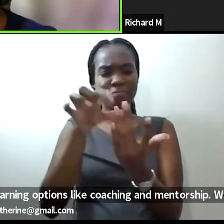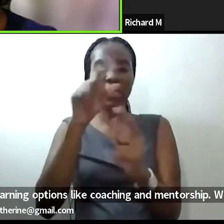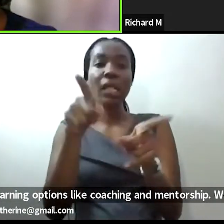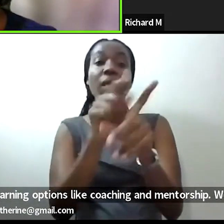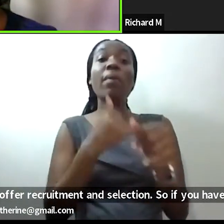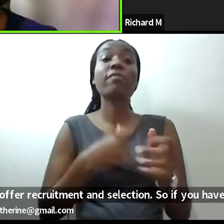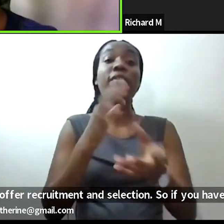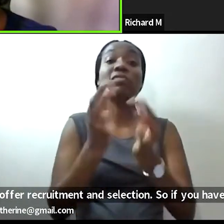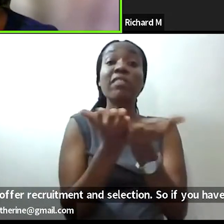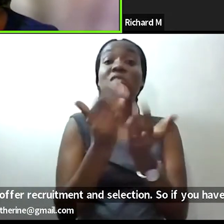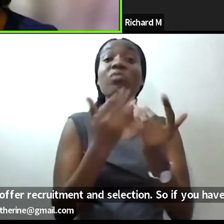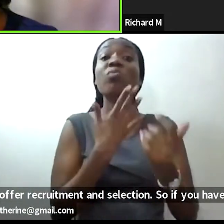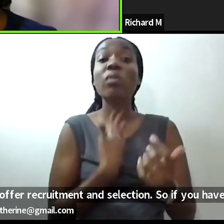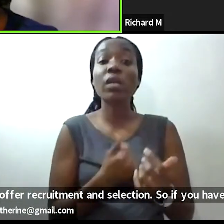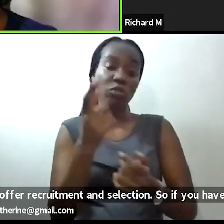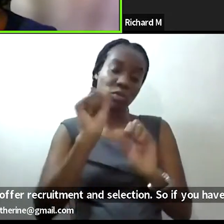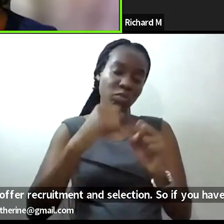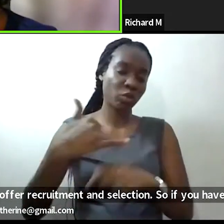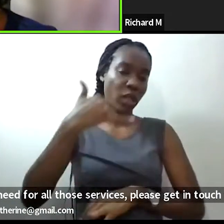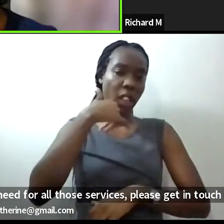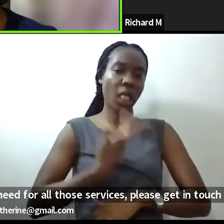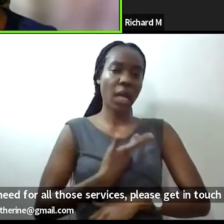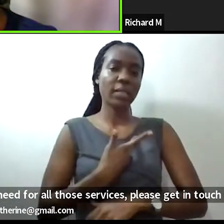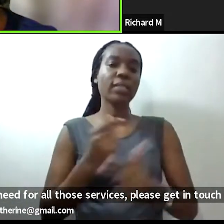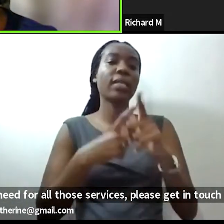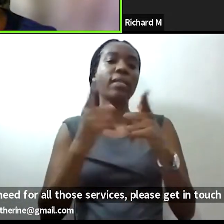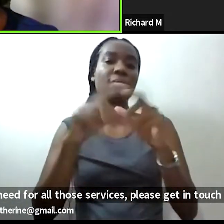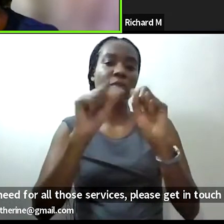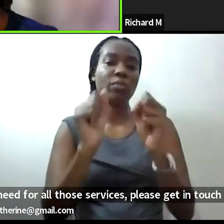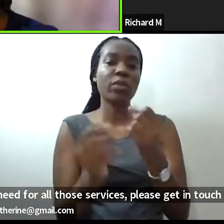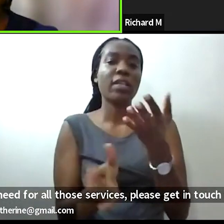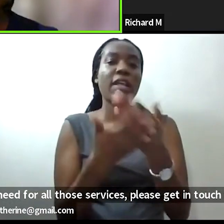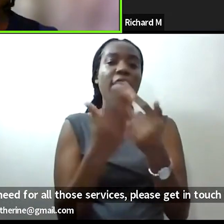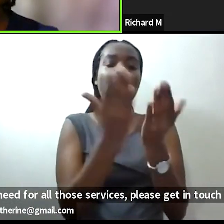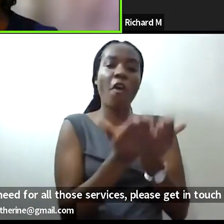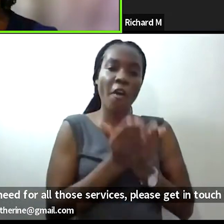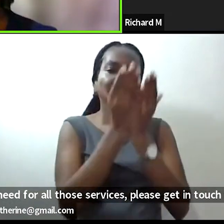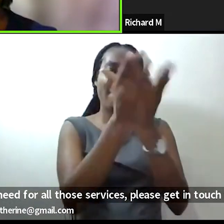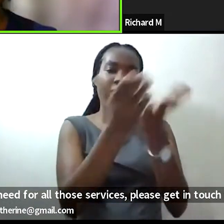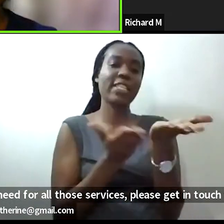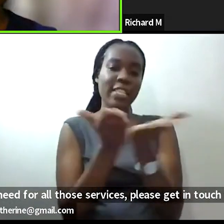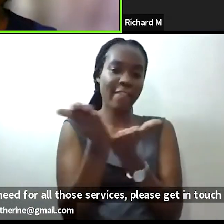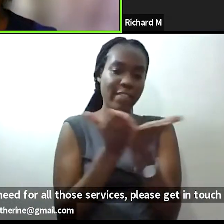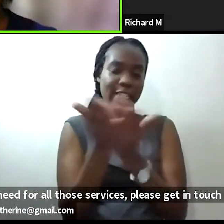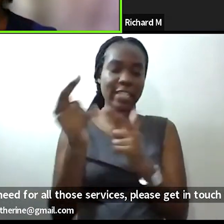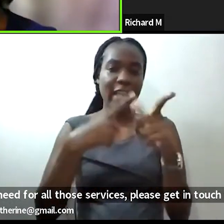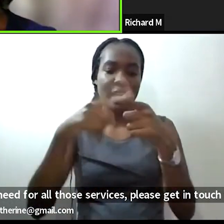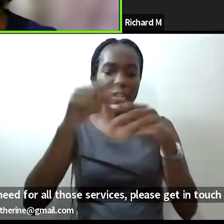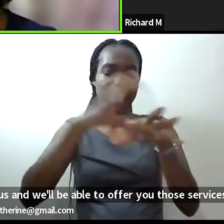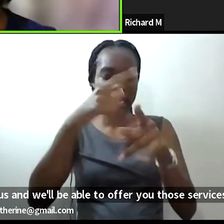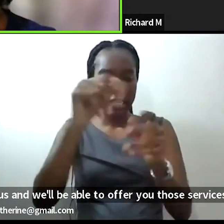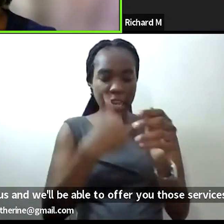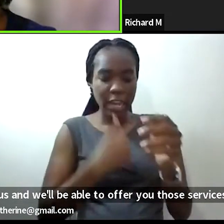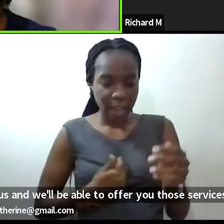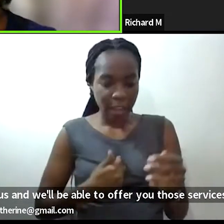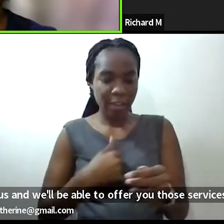those services, please get in touch with us and we'll be able to offer you those services. On Get It Right, we have my co-host. Before